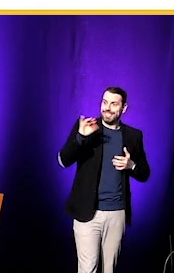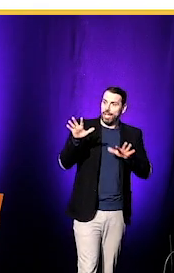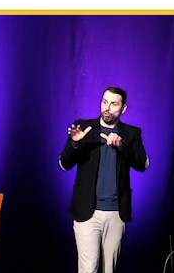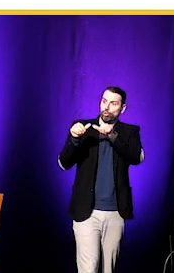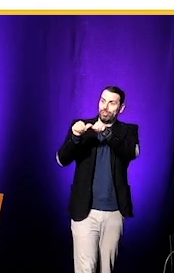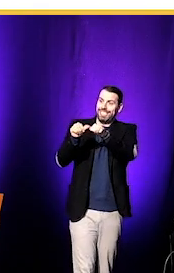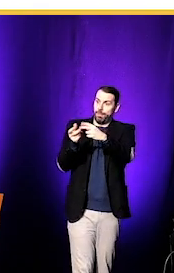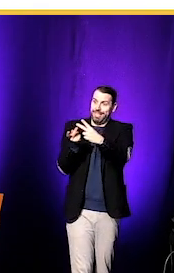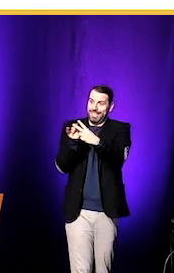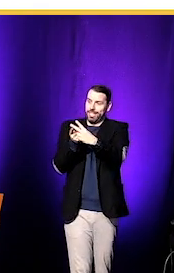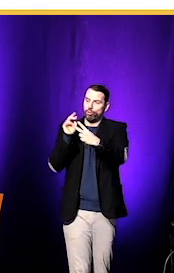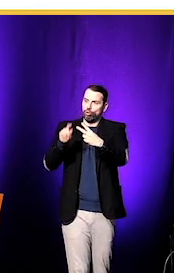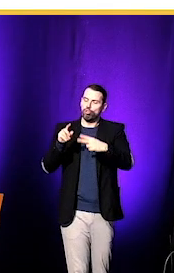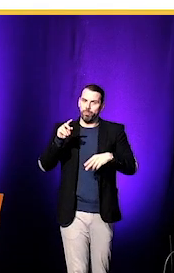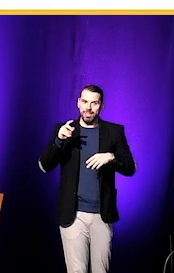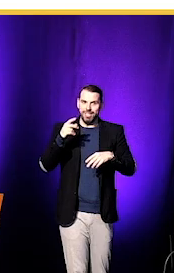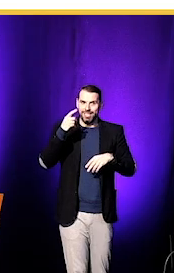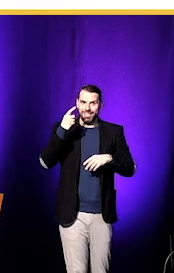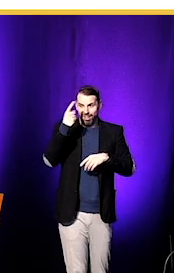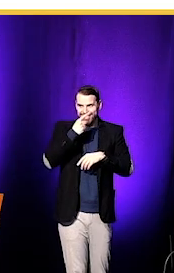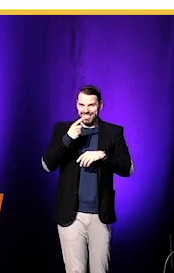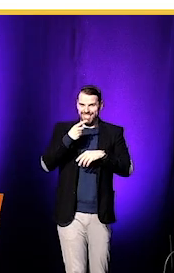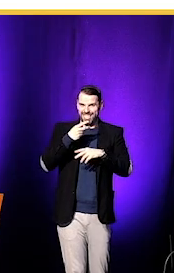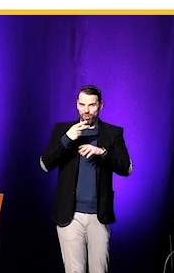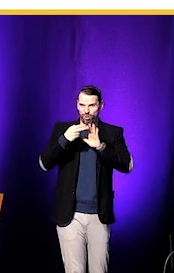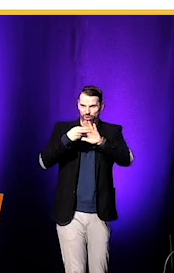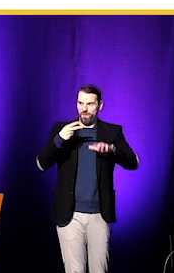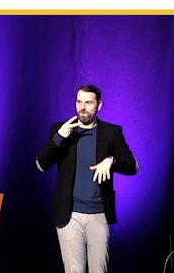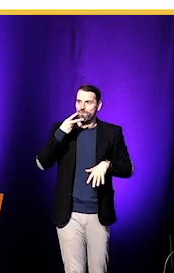or gerunds, as Cindy Cruz often tells me.